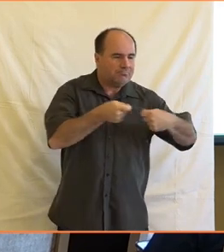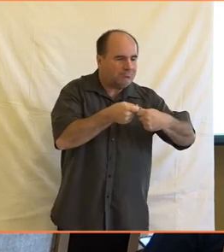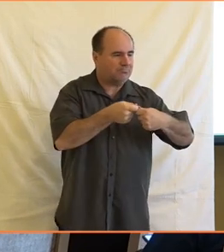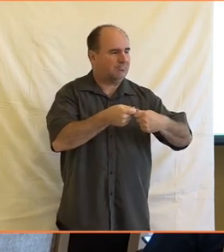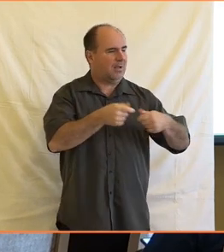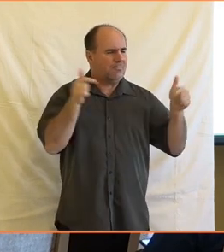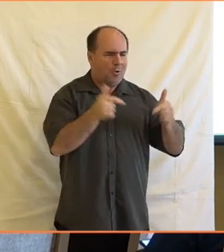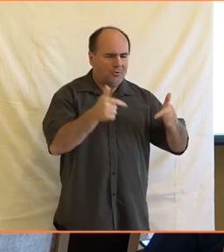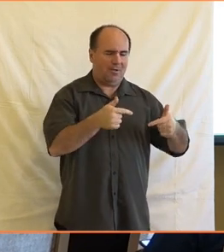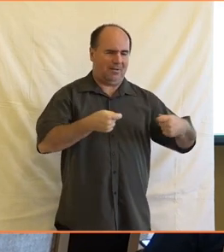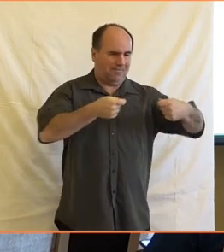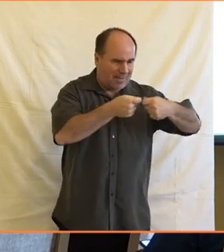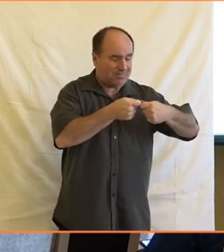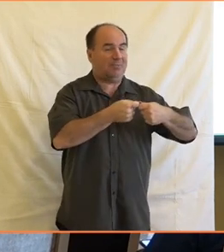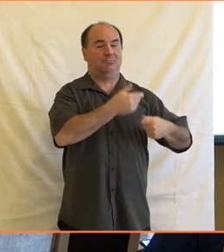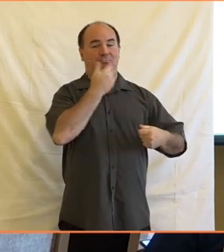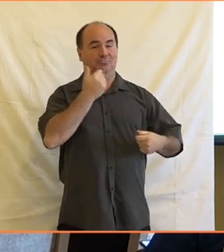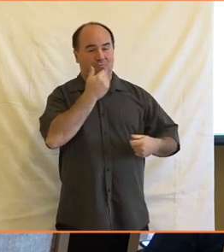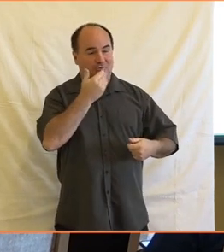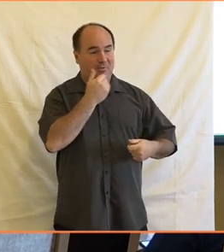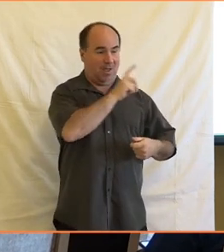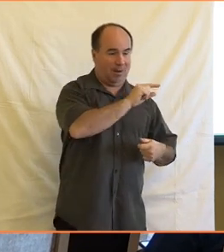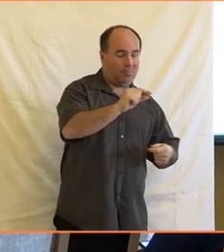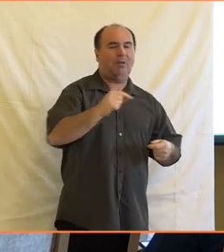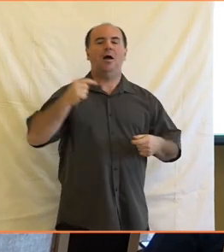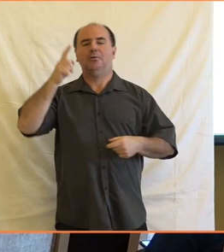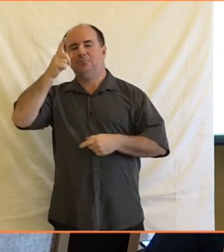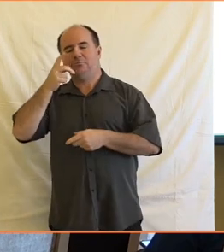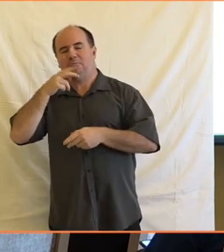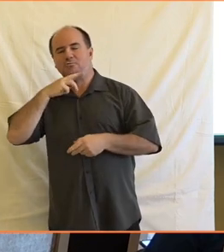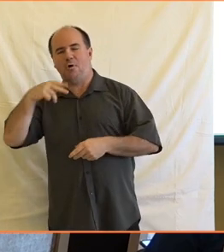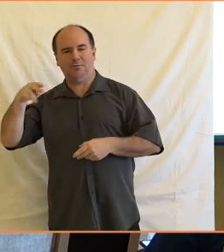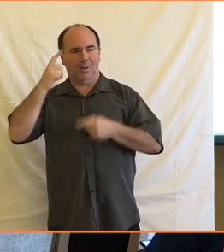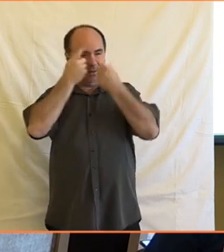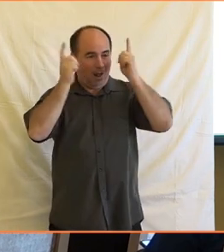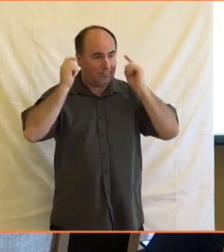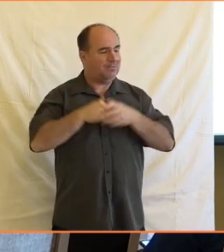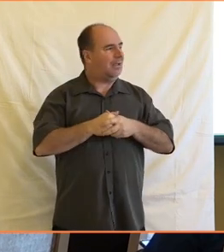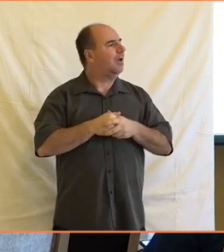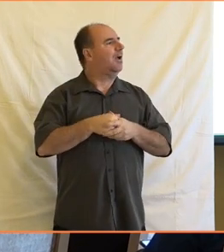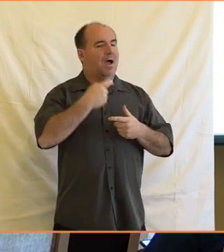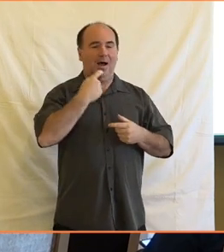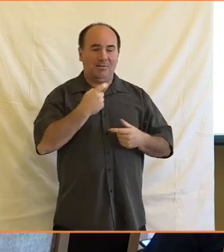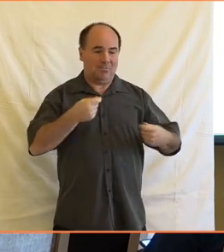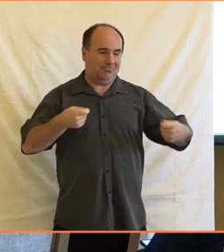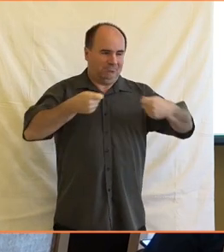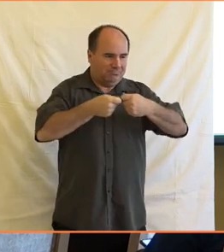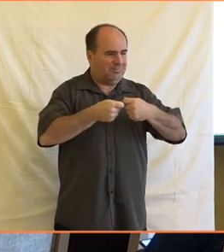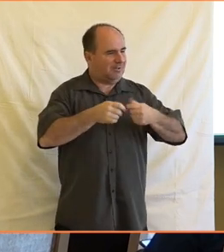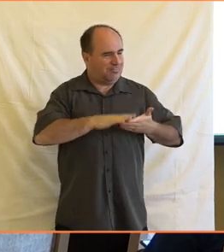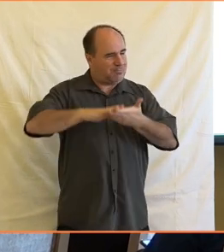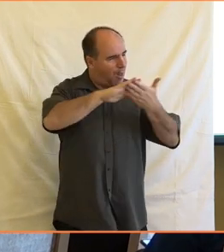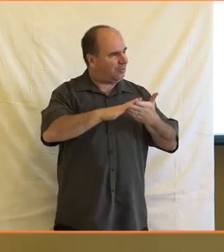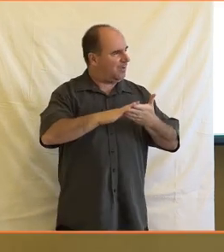Českou republikou, výměna zkušeností a také to, abychom společně čelili výzvám.